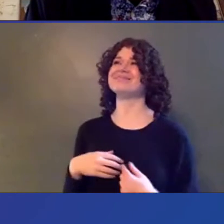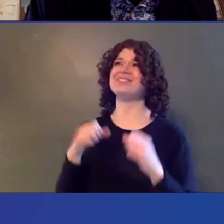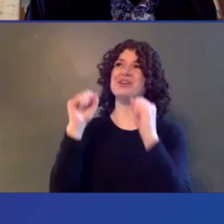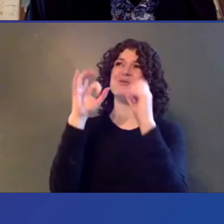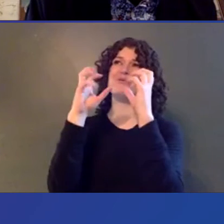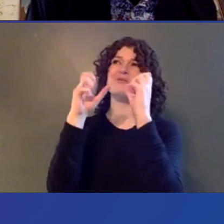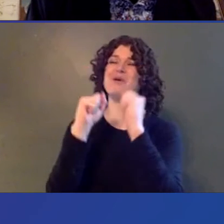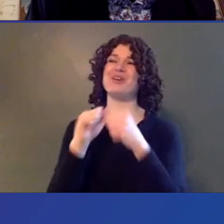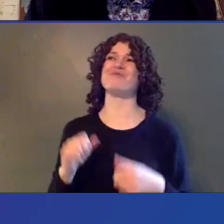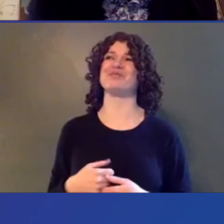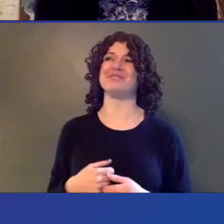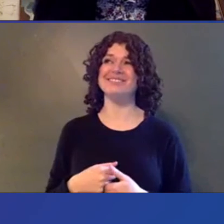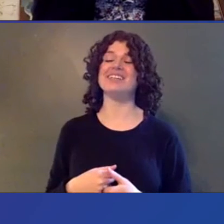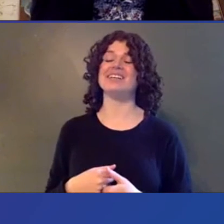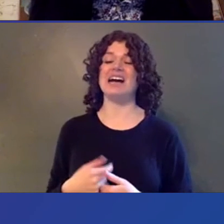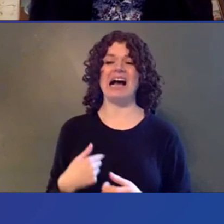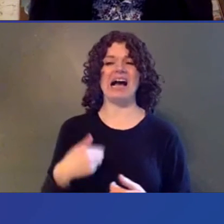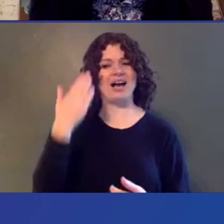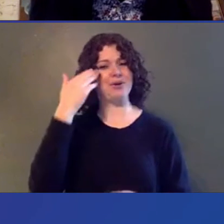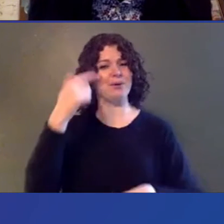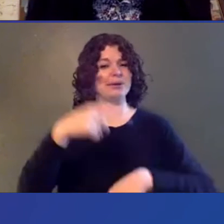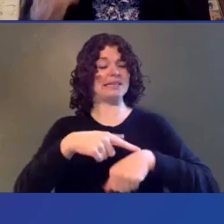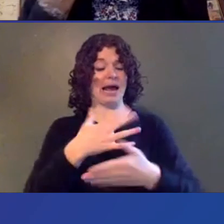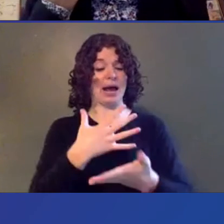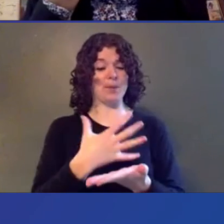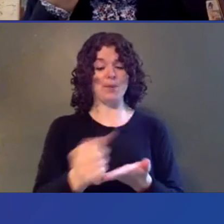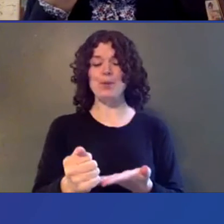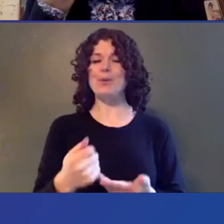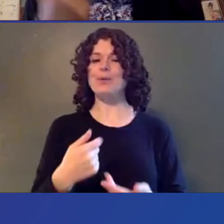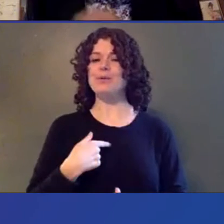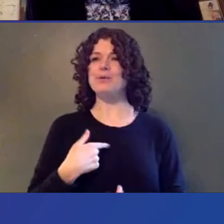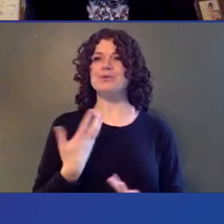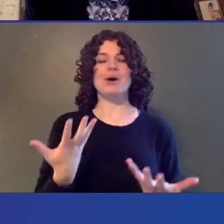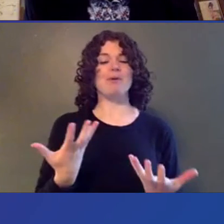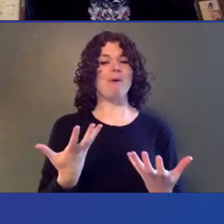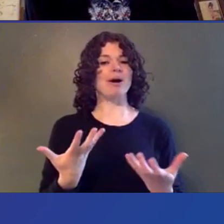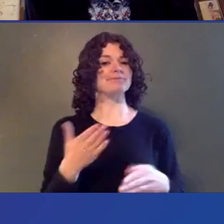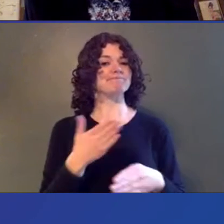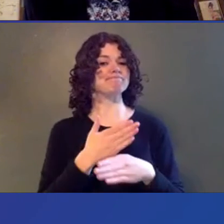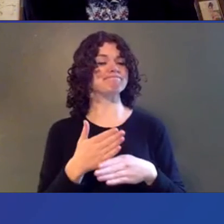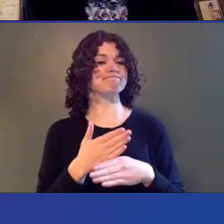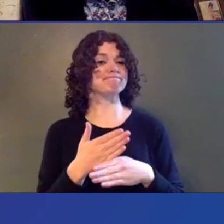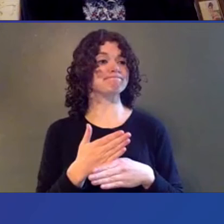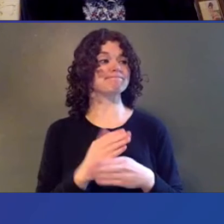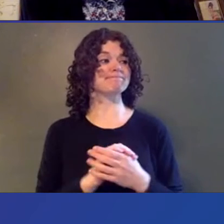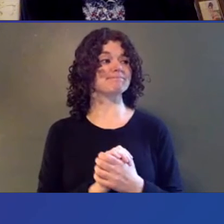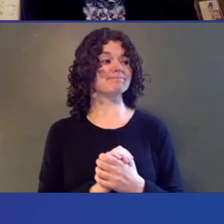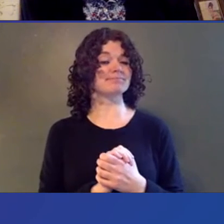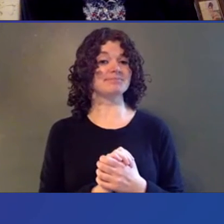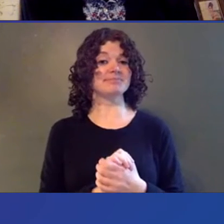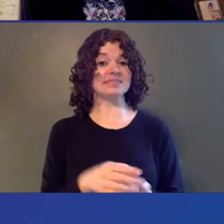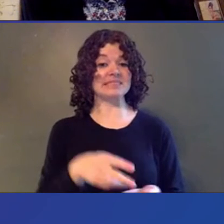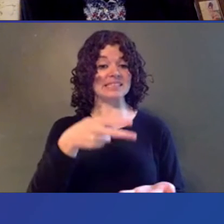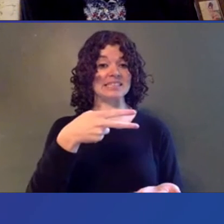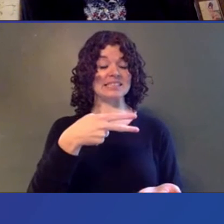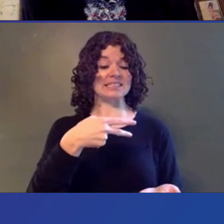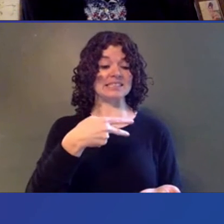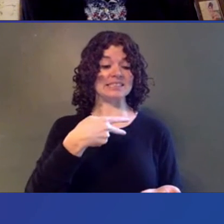time, so I will just say that dance has become, in the same way that, or